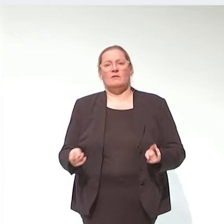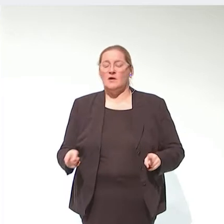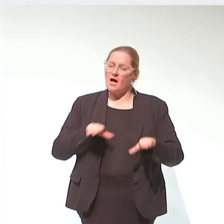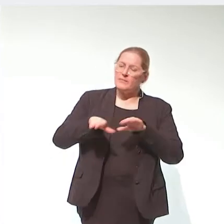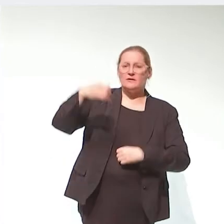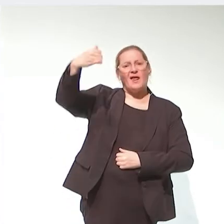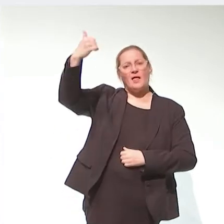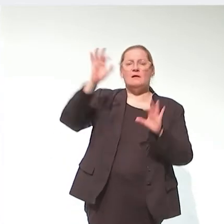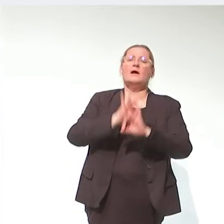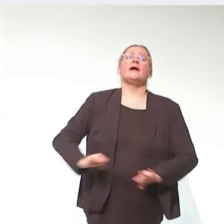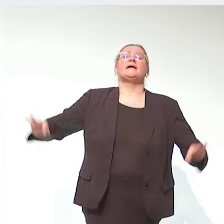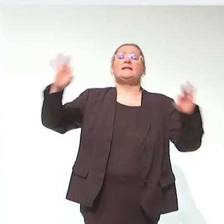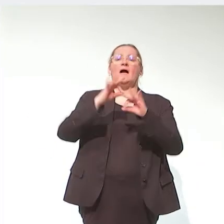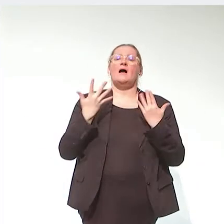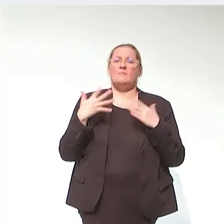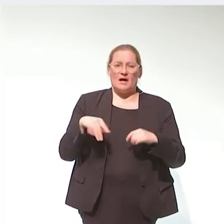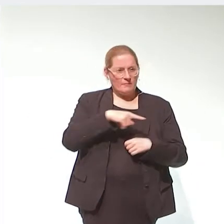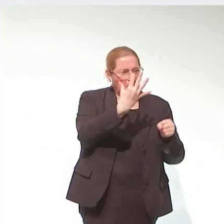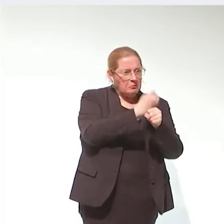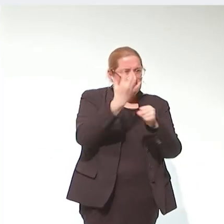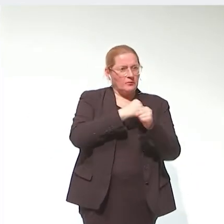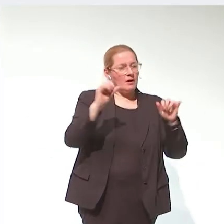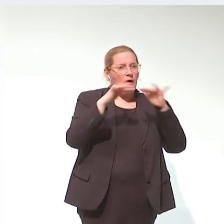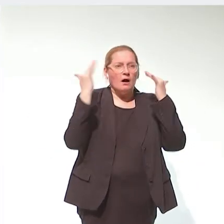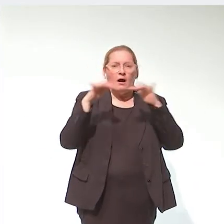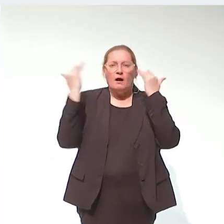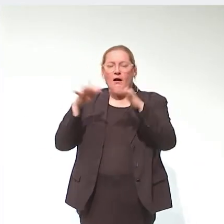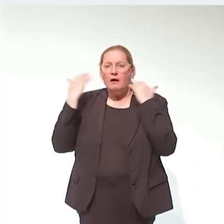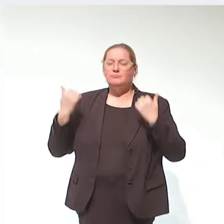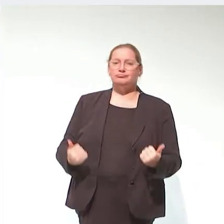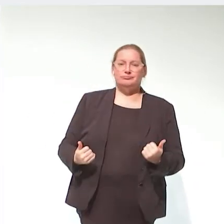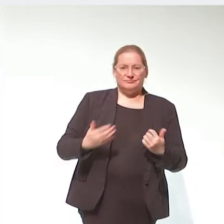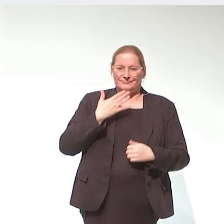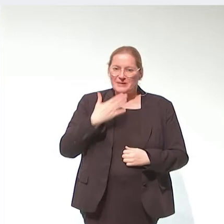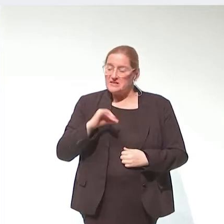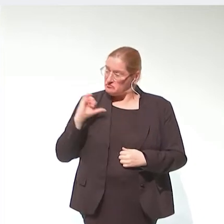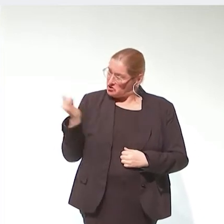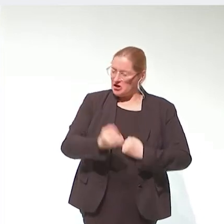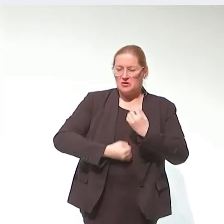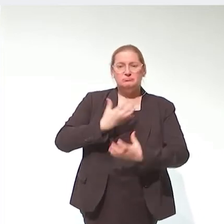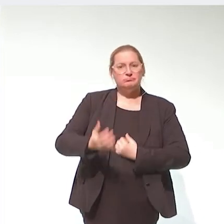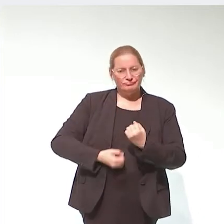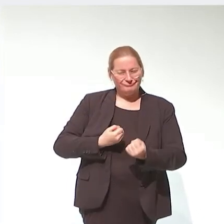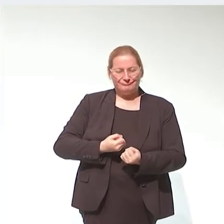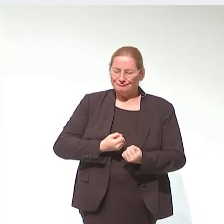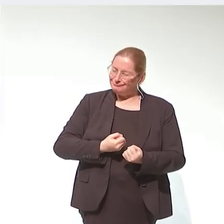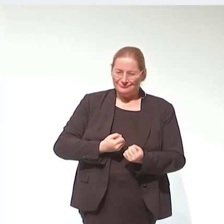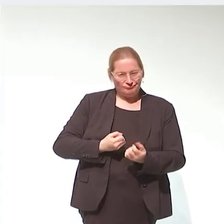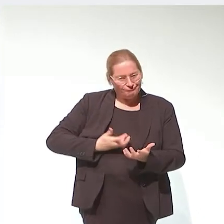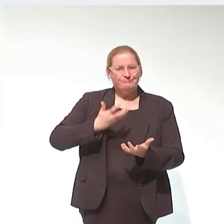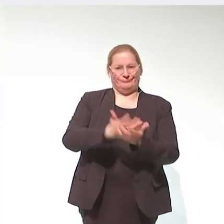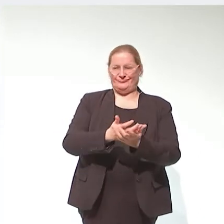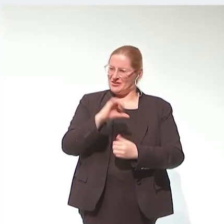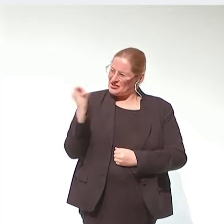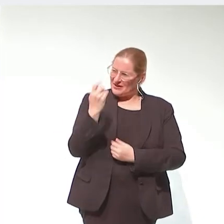there's no such thing as a quick fix. There's no one-stop shop, and we can all learn from each other. Thank you so much for contributing to the discussion